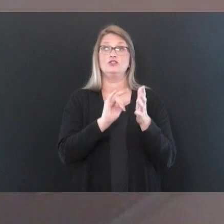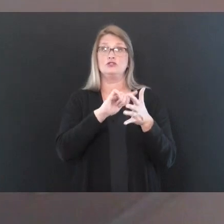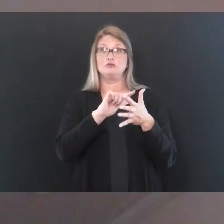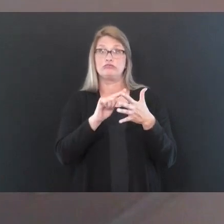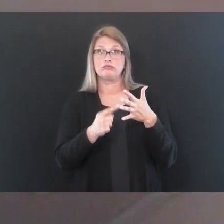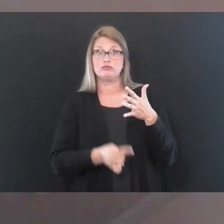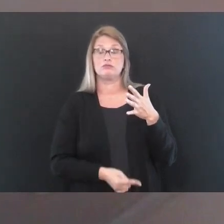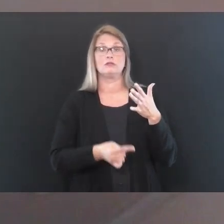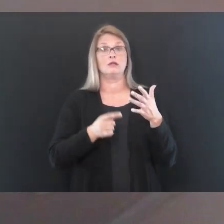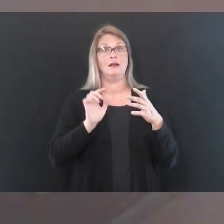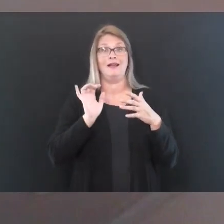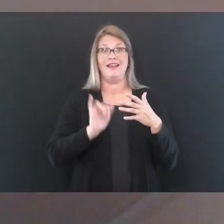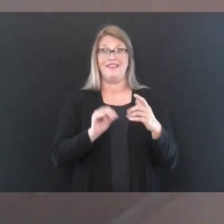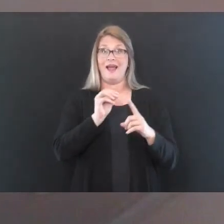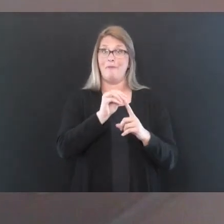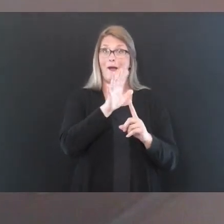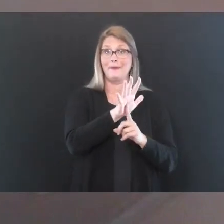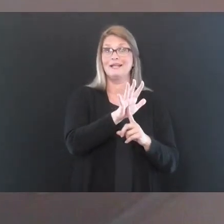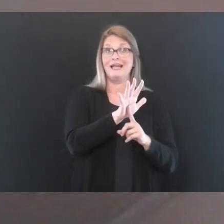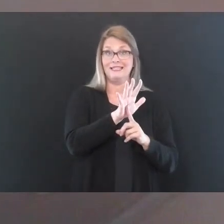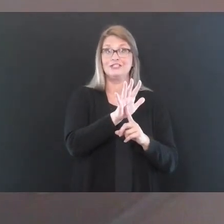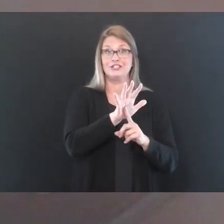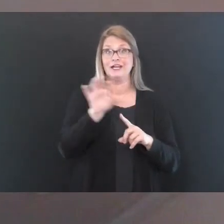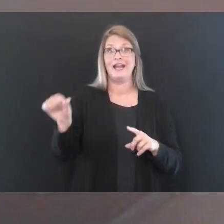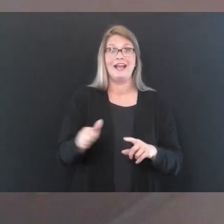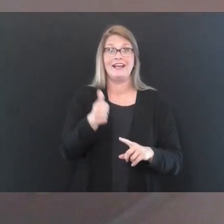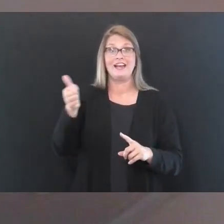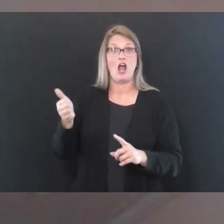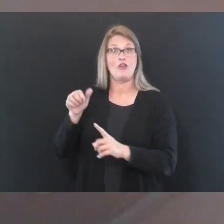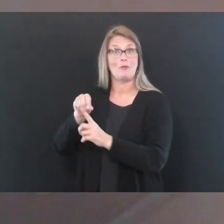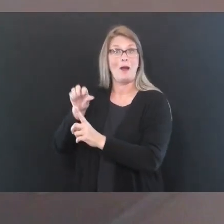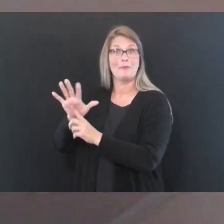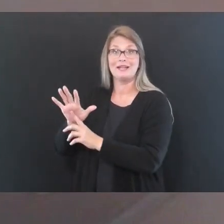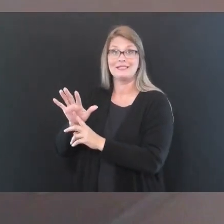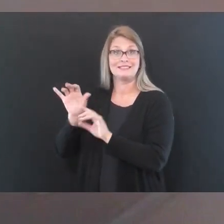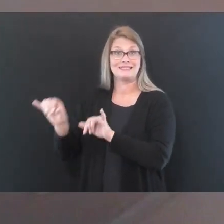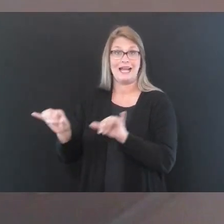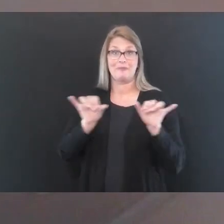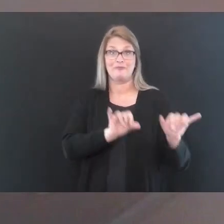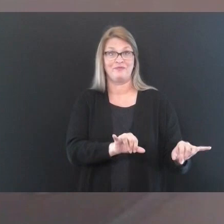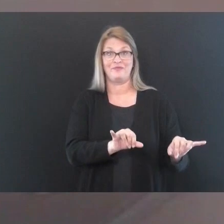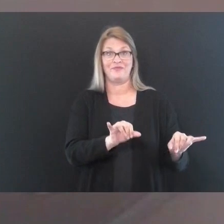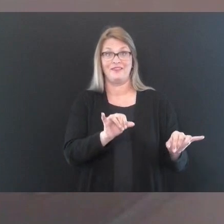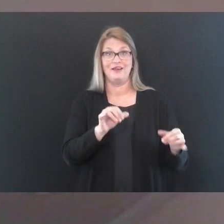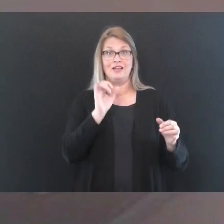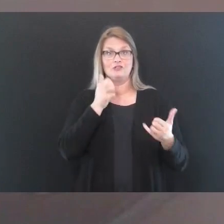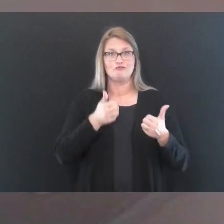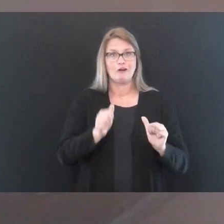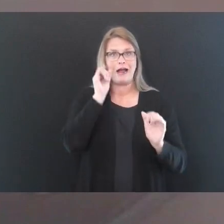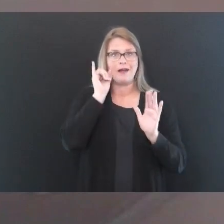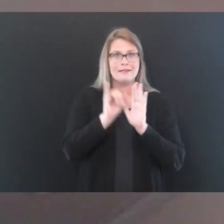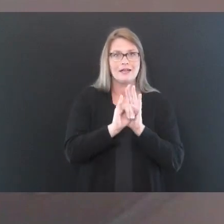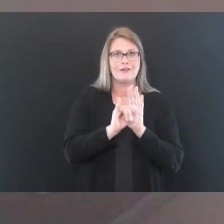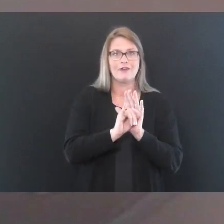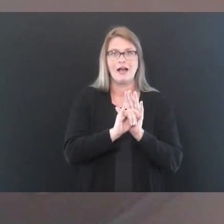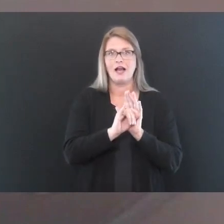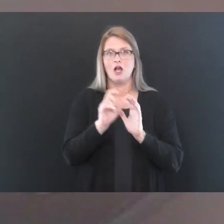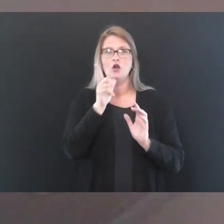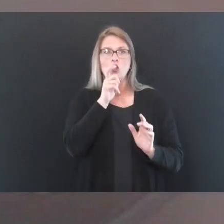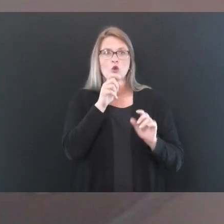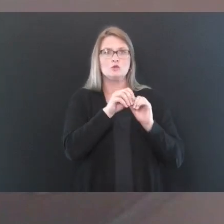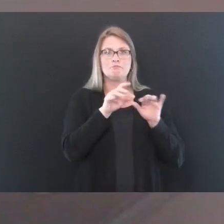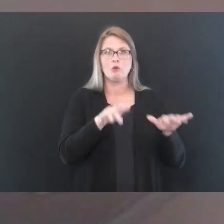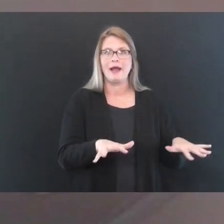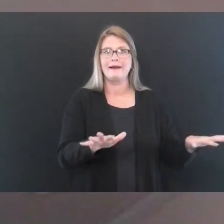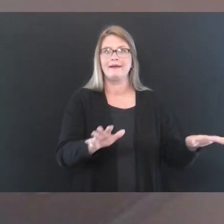again, moving in that population like we move in other populations, that we want to try to identify the silent spreaders, which